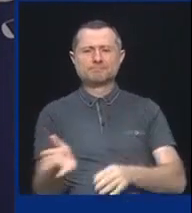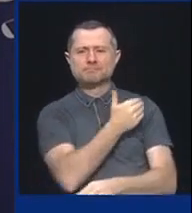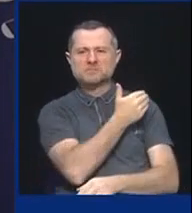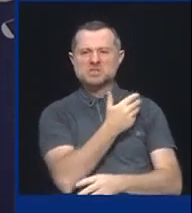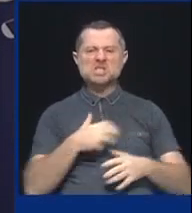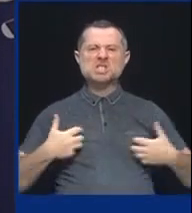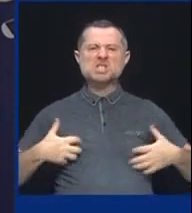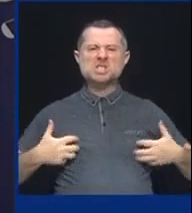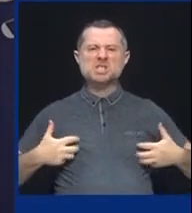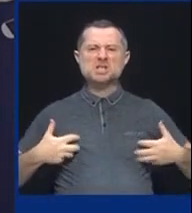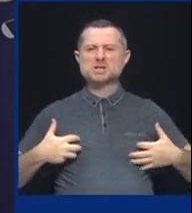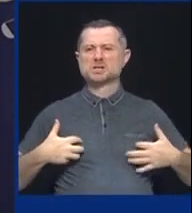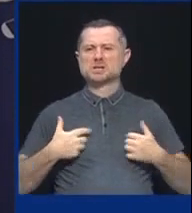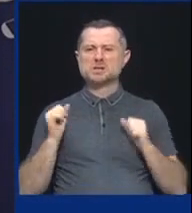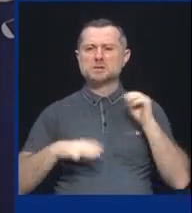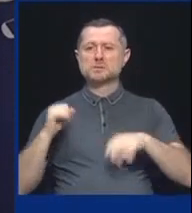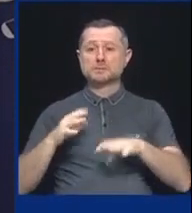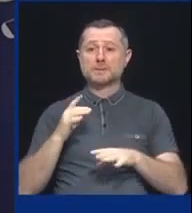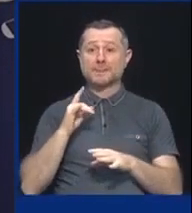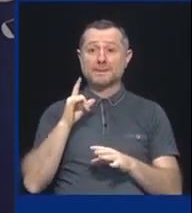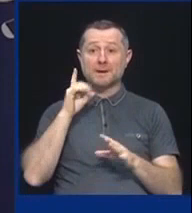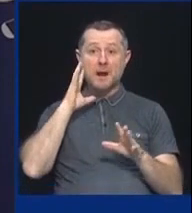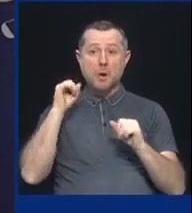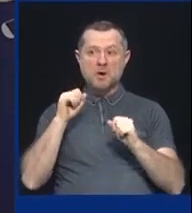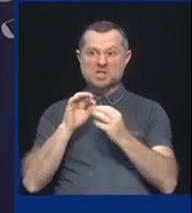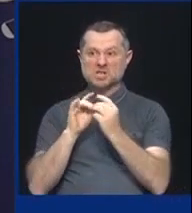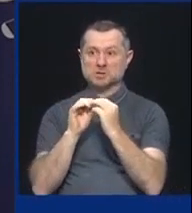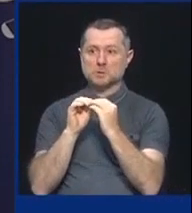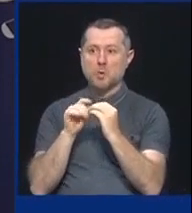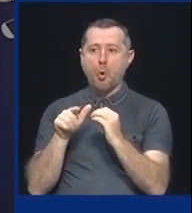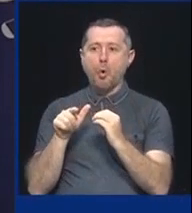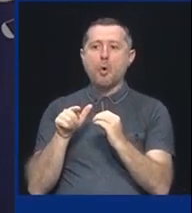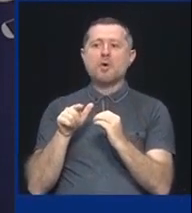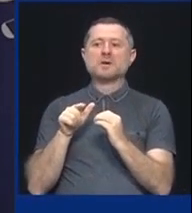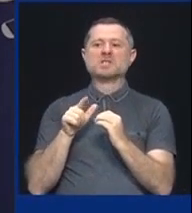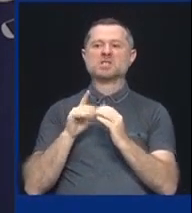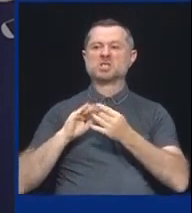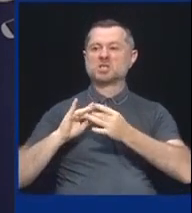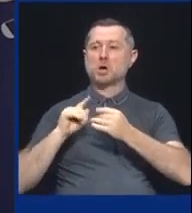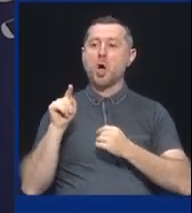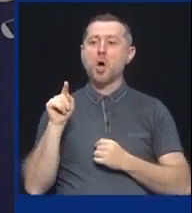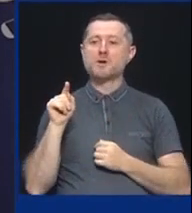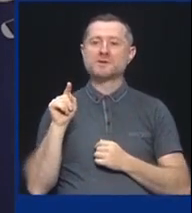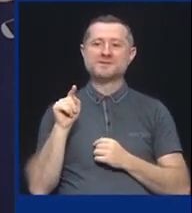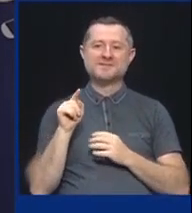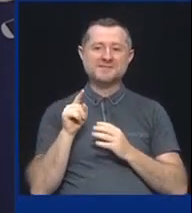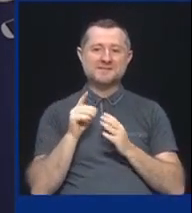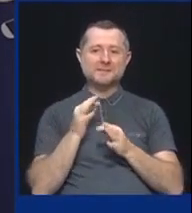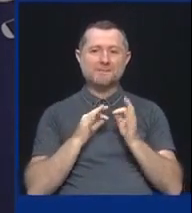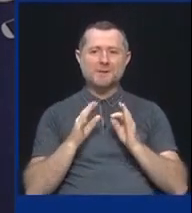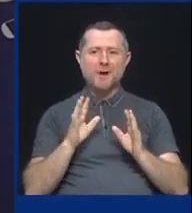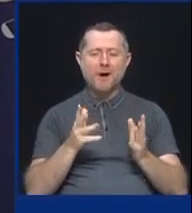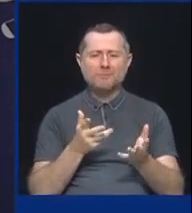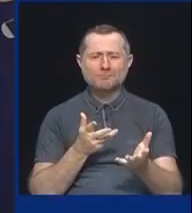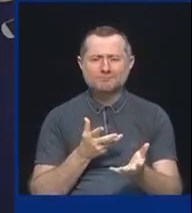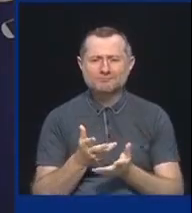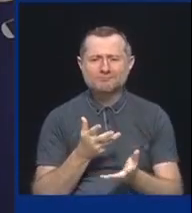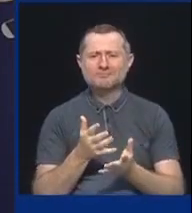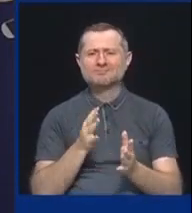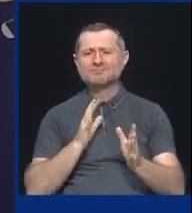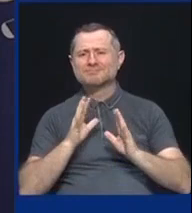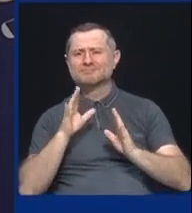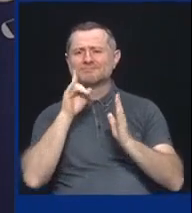Loudness has replaced soundness. Twitter has become the